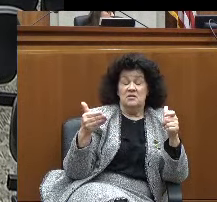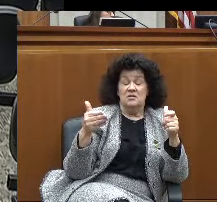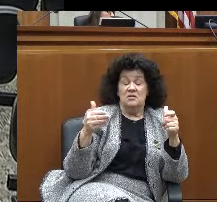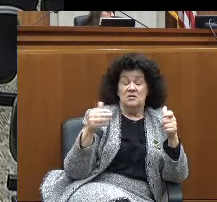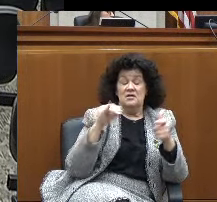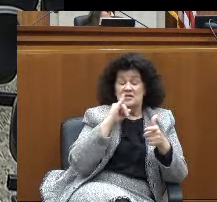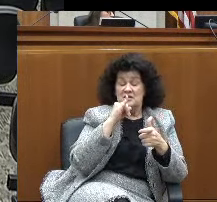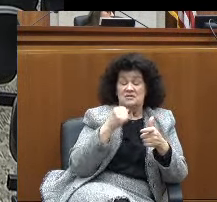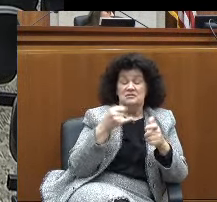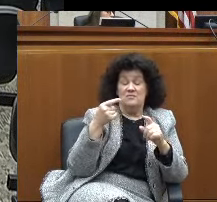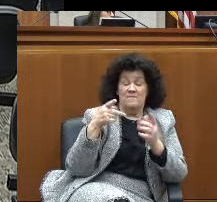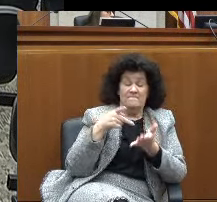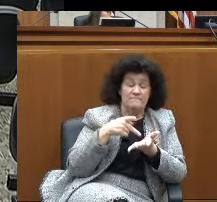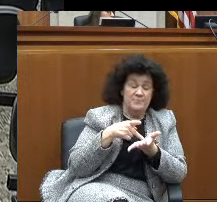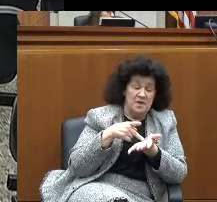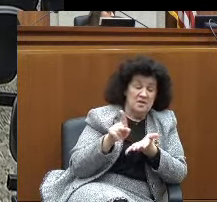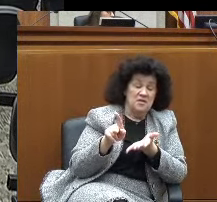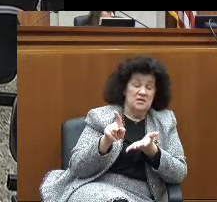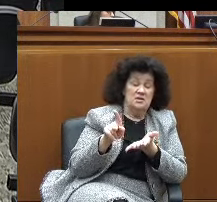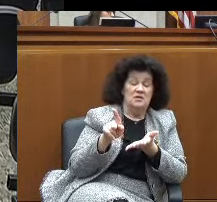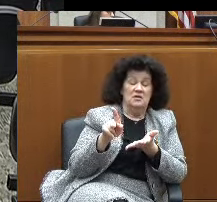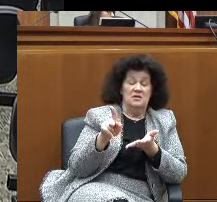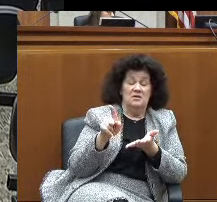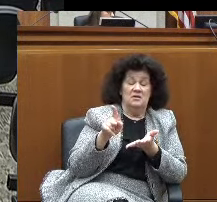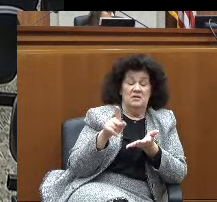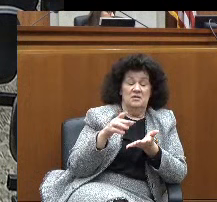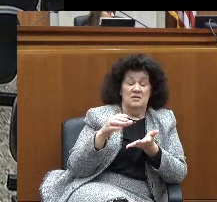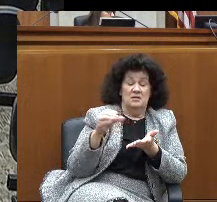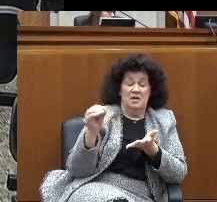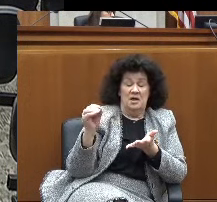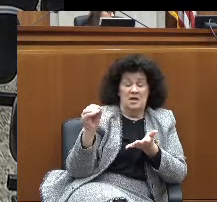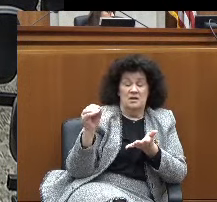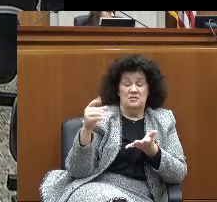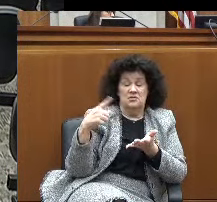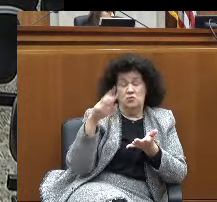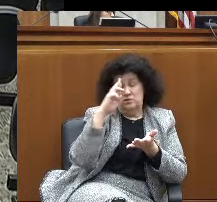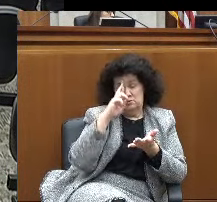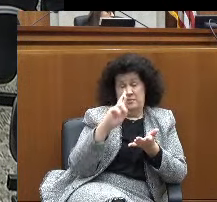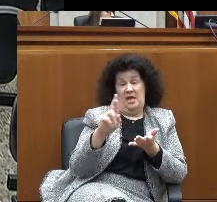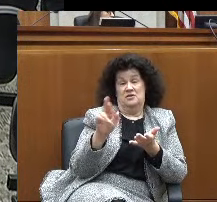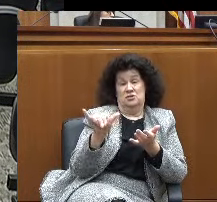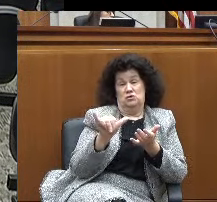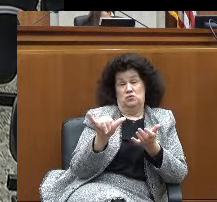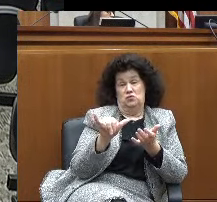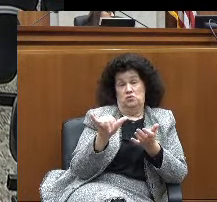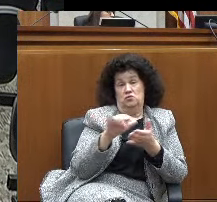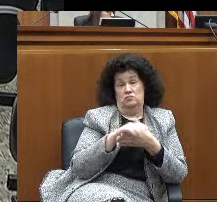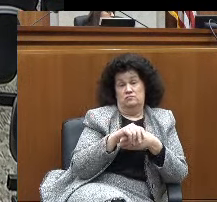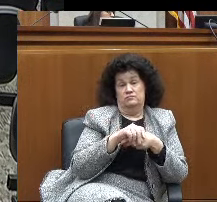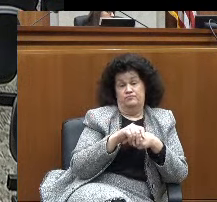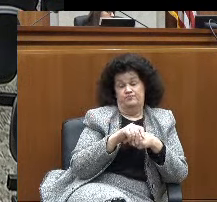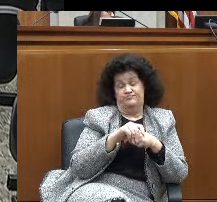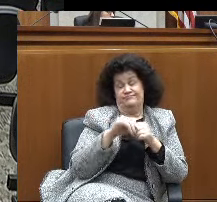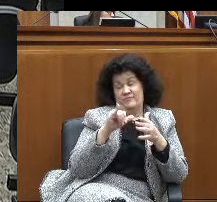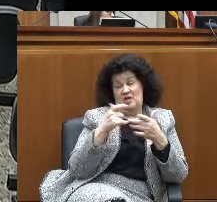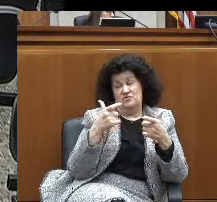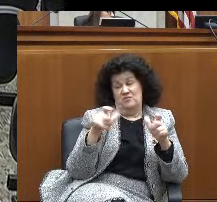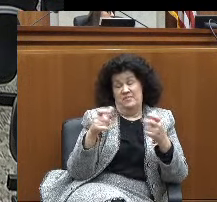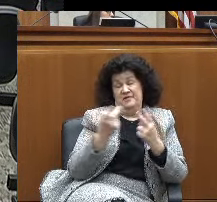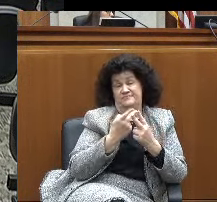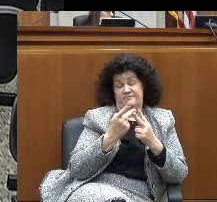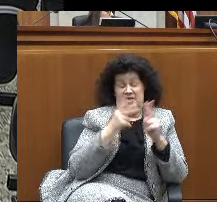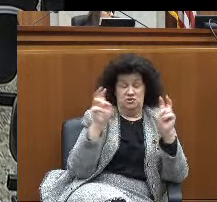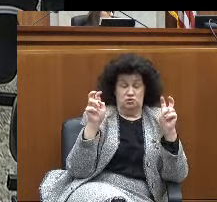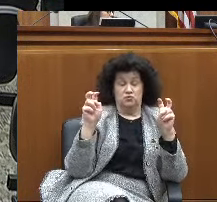are compensation, and to be honest, respecting student behavior. Those are some of the big issues,